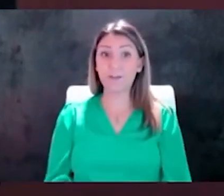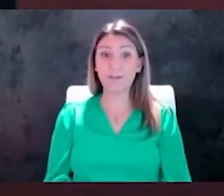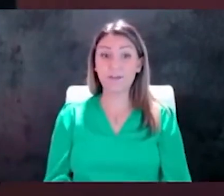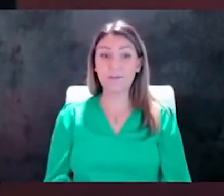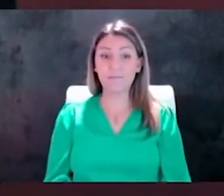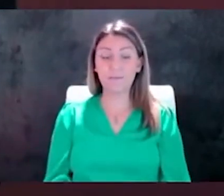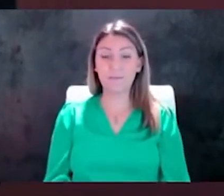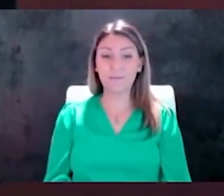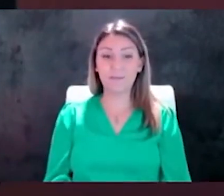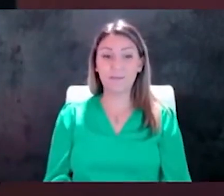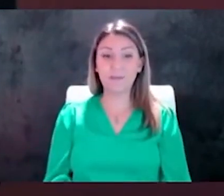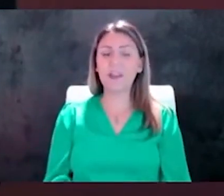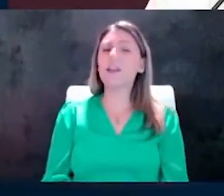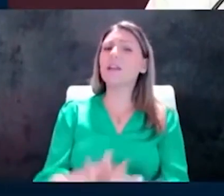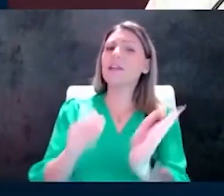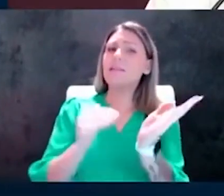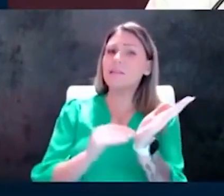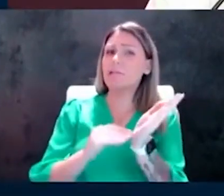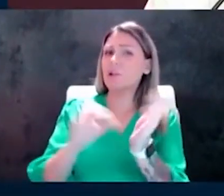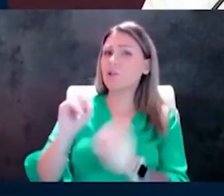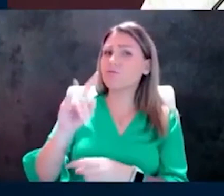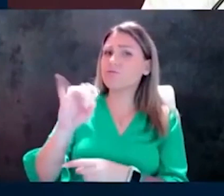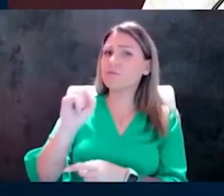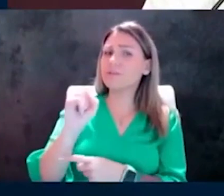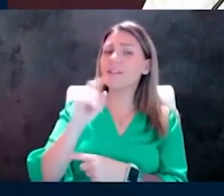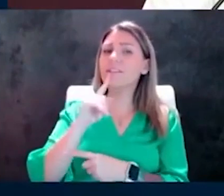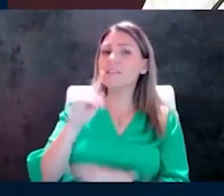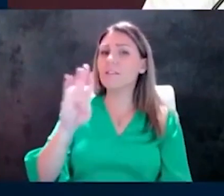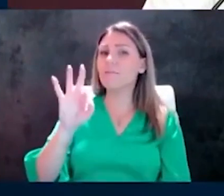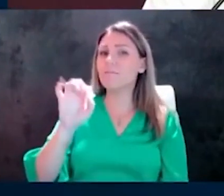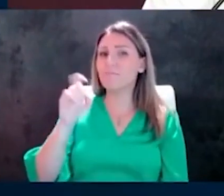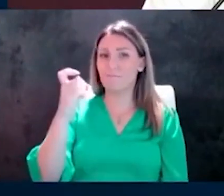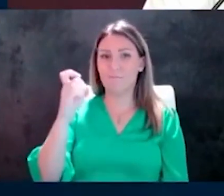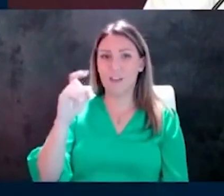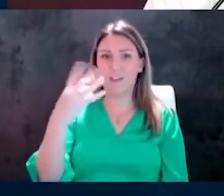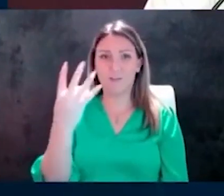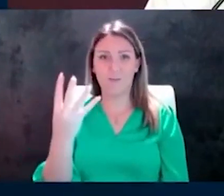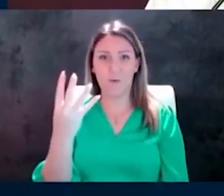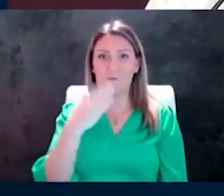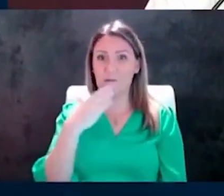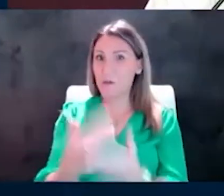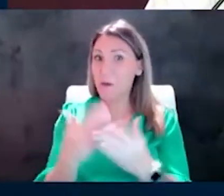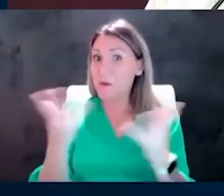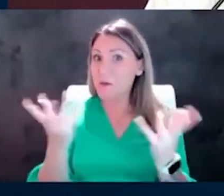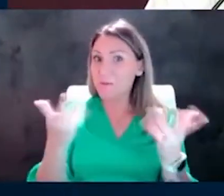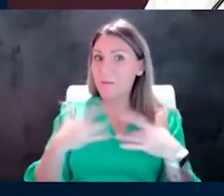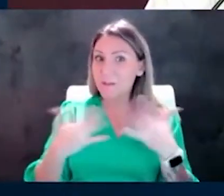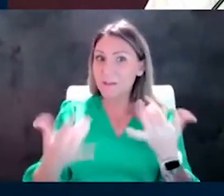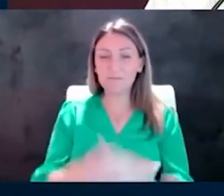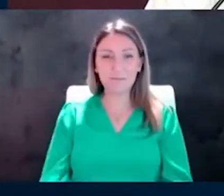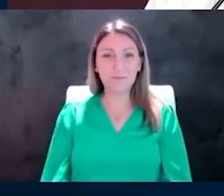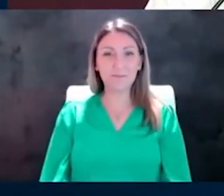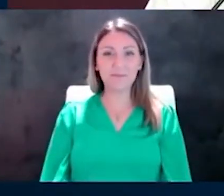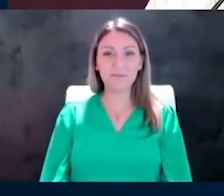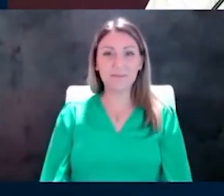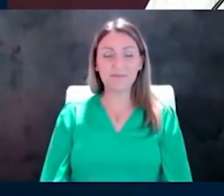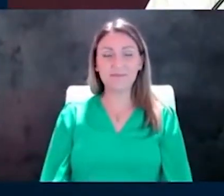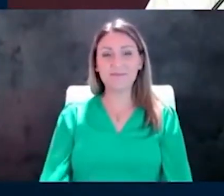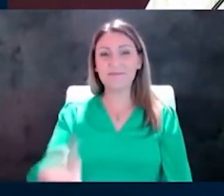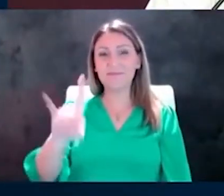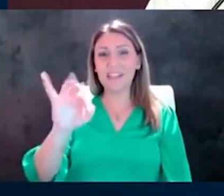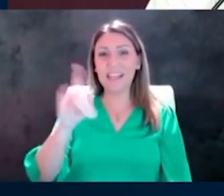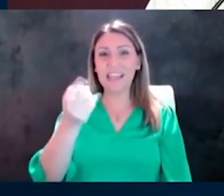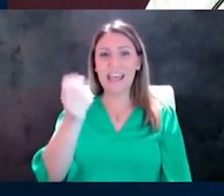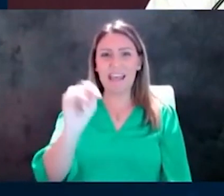Dr. Seitz, I have one from Fox 4. Hi, good. All right, what do we got? Okay, so Caitlin is asking, as soon as today